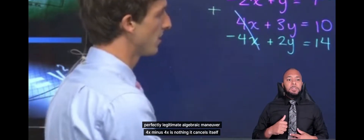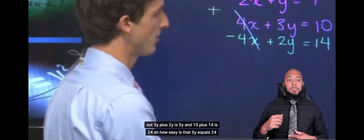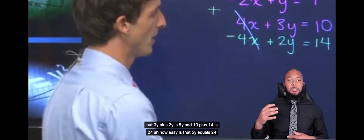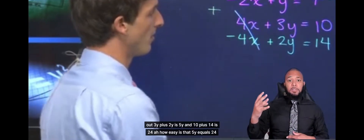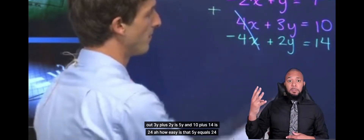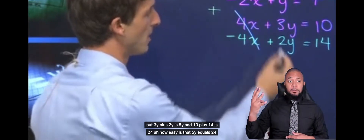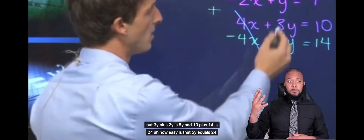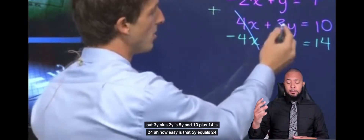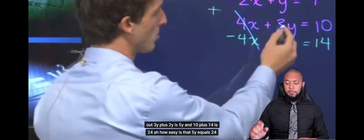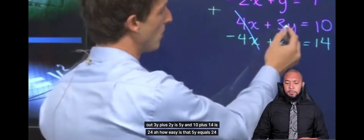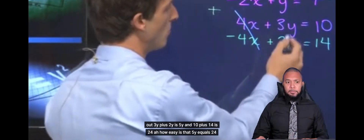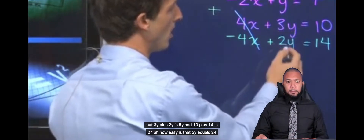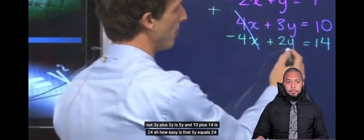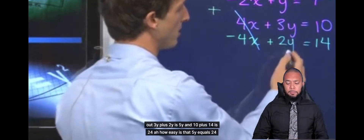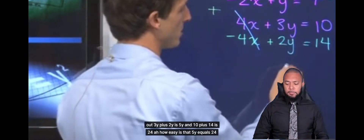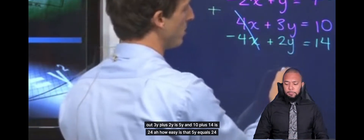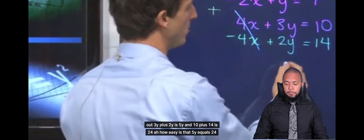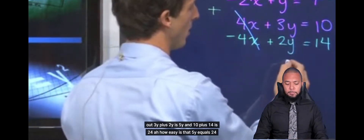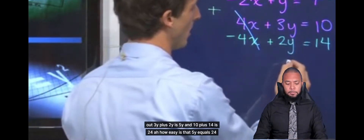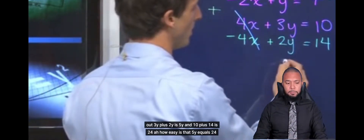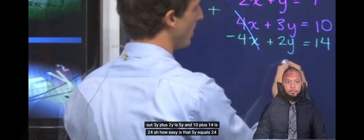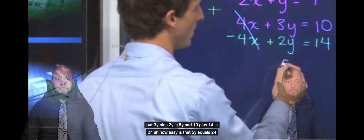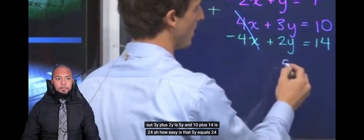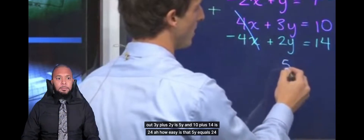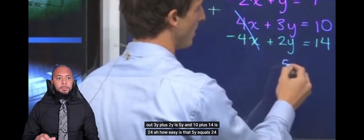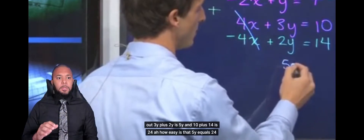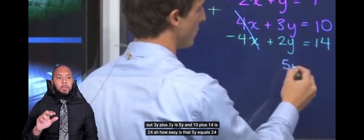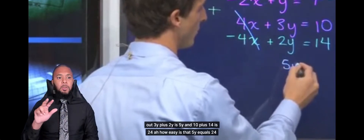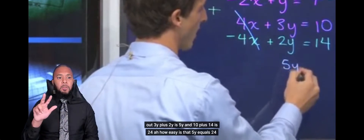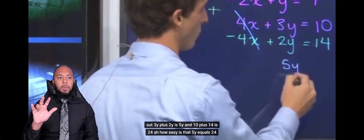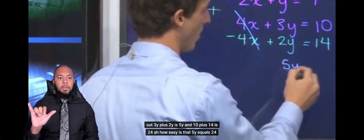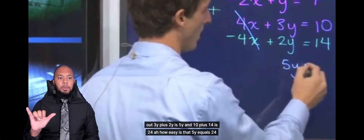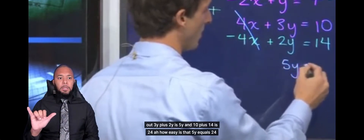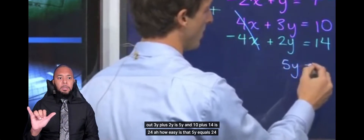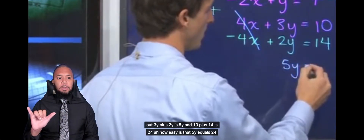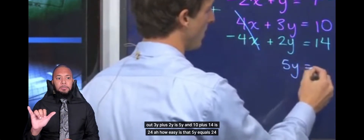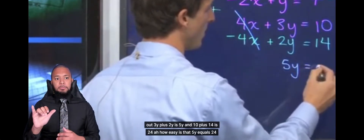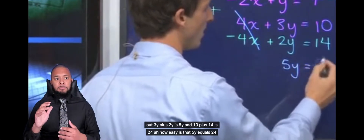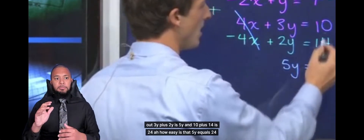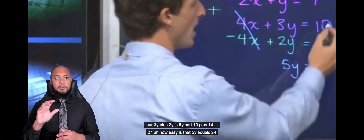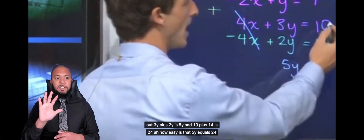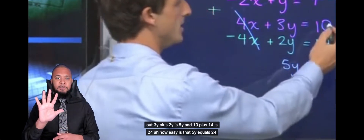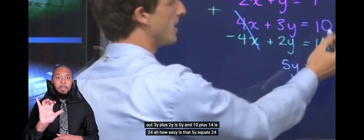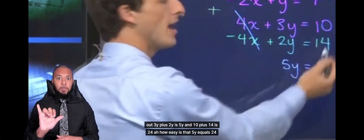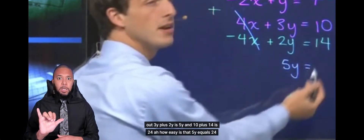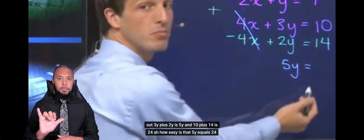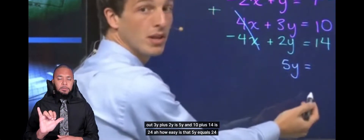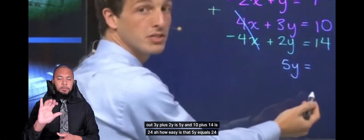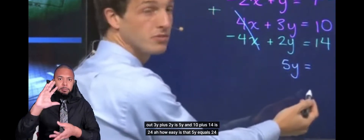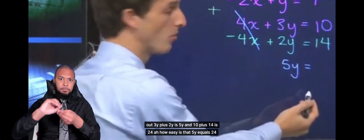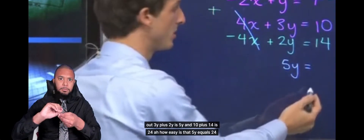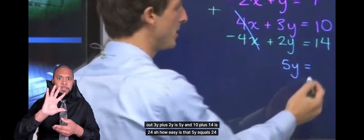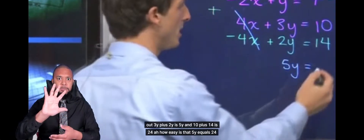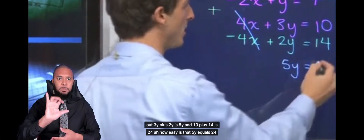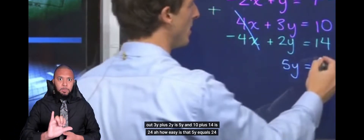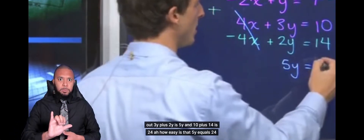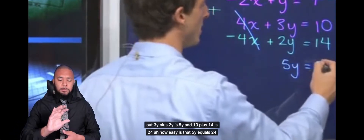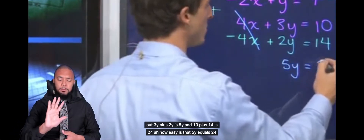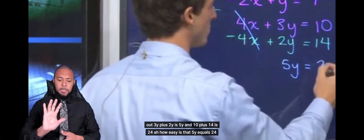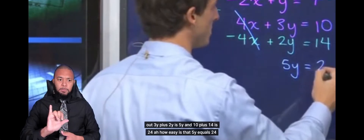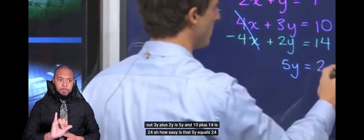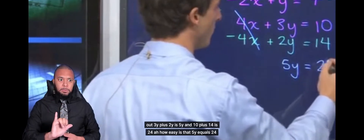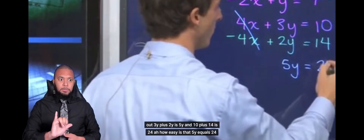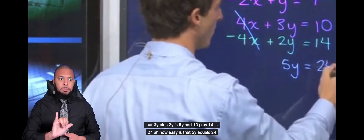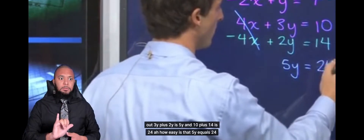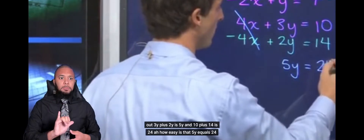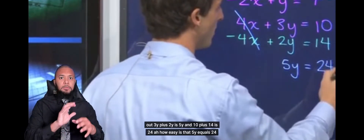cancels itself out. 3y plus 2y is 5y. And 10 plus 14